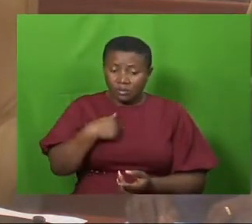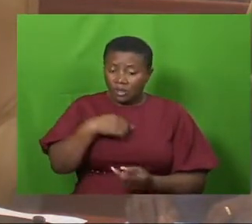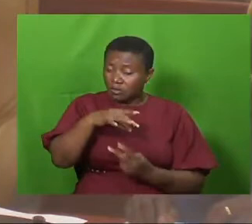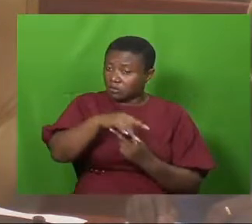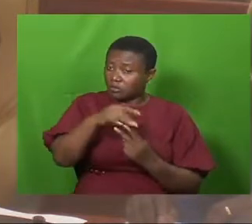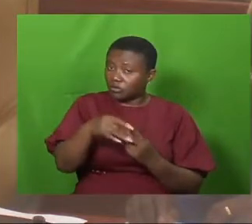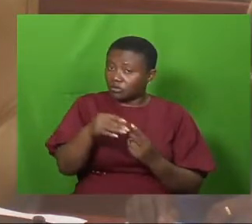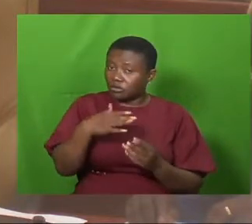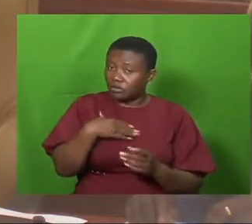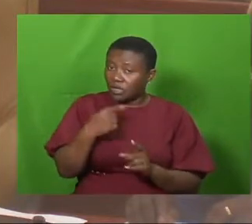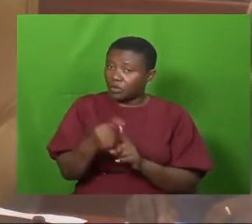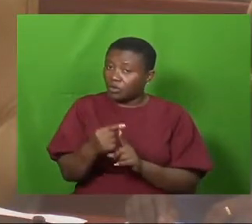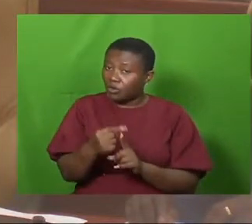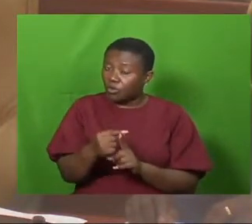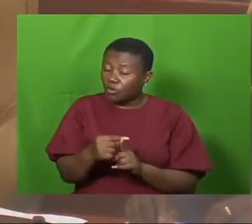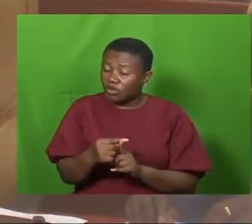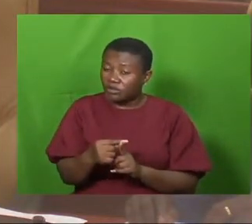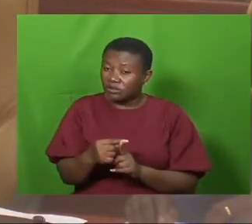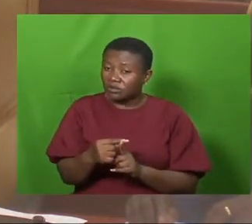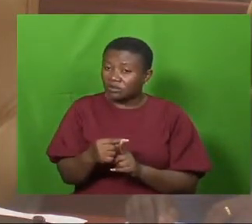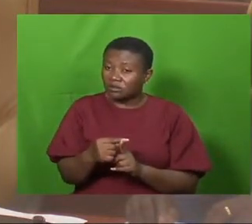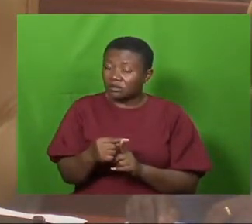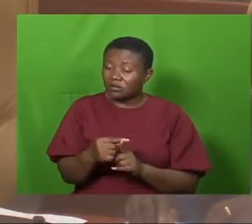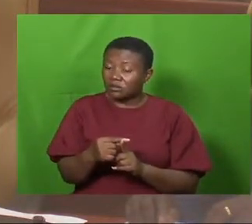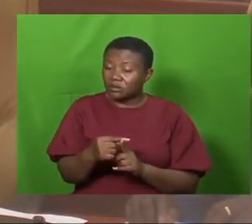incredulous. What I'm saying is a fact.